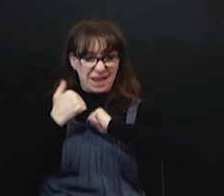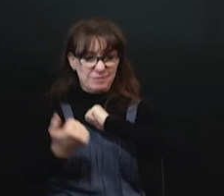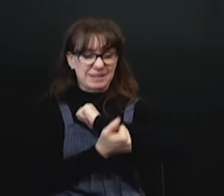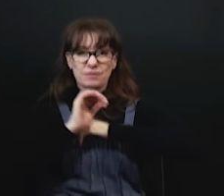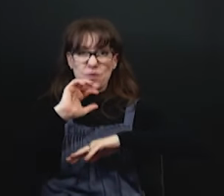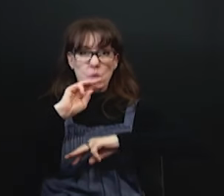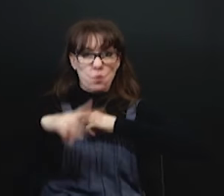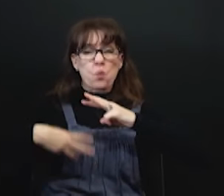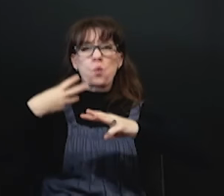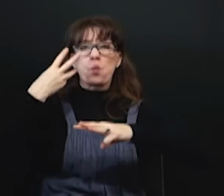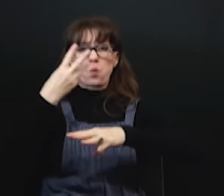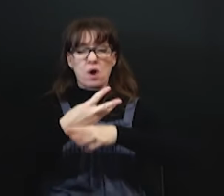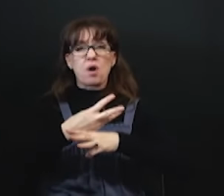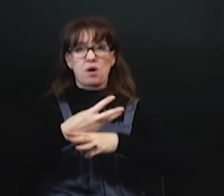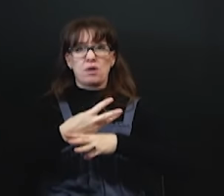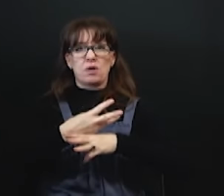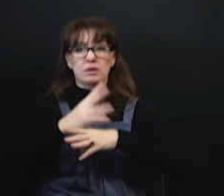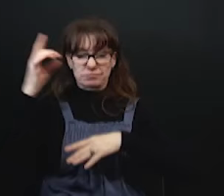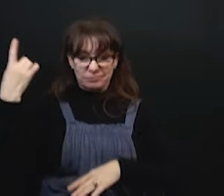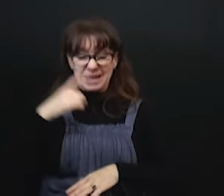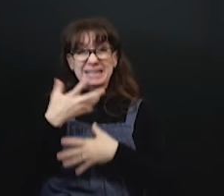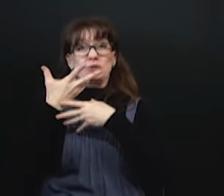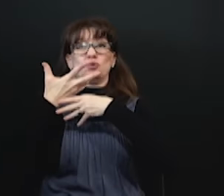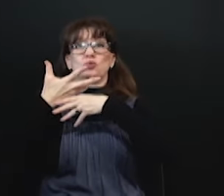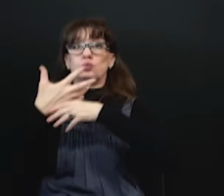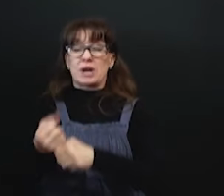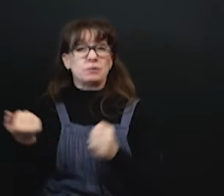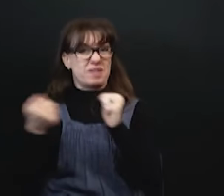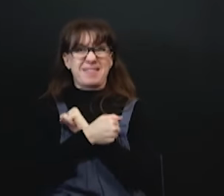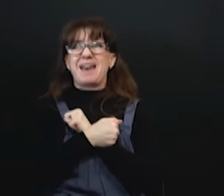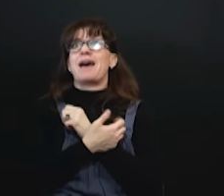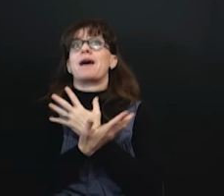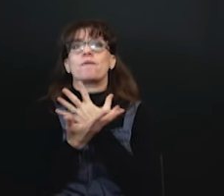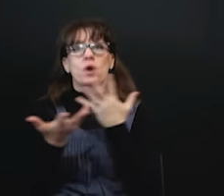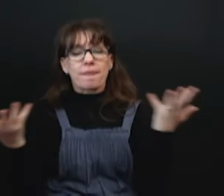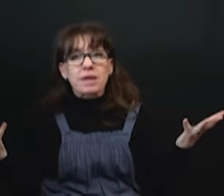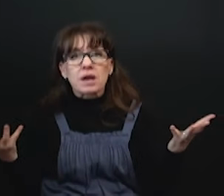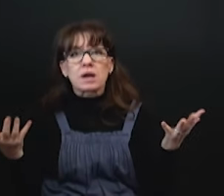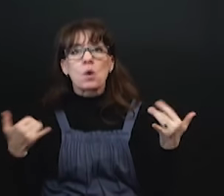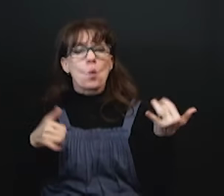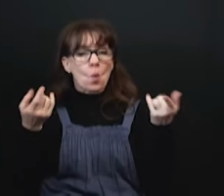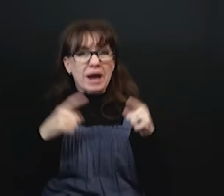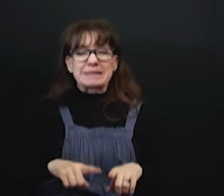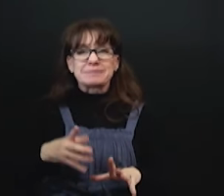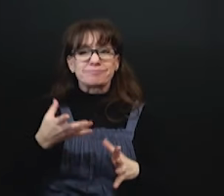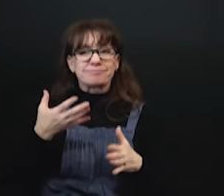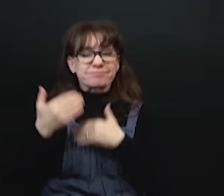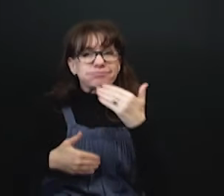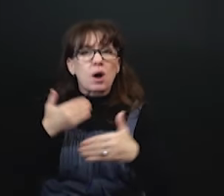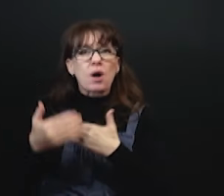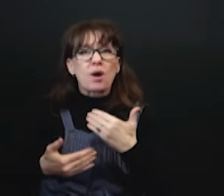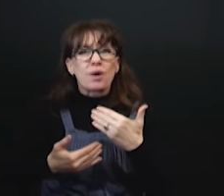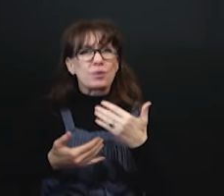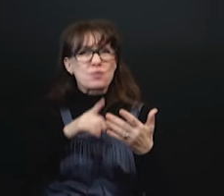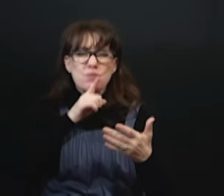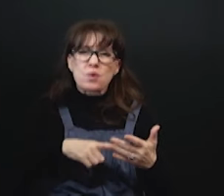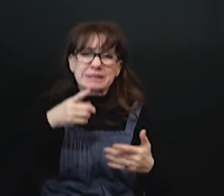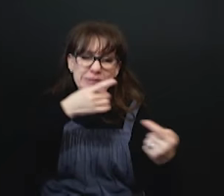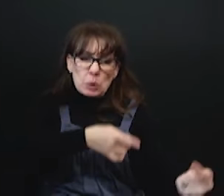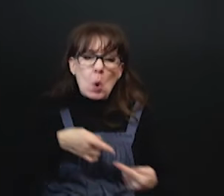world. He trusted with everything, even when it took him through the belly of death.